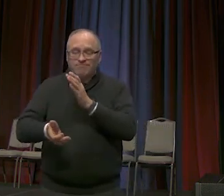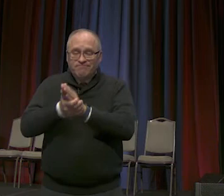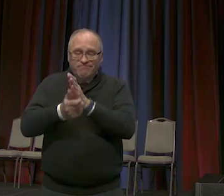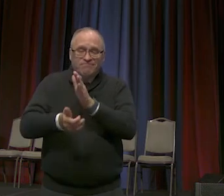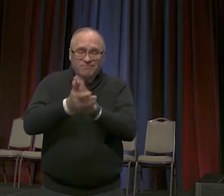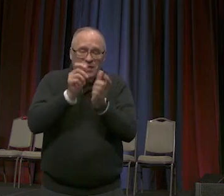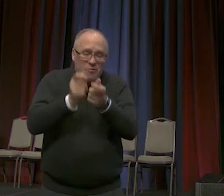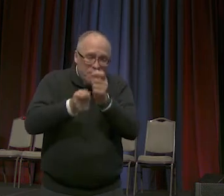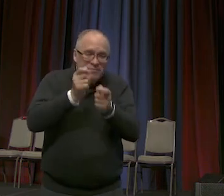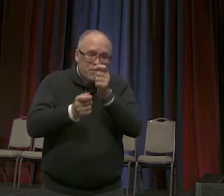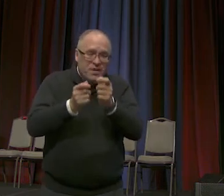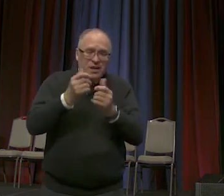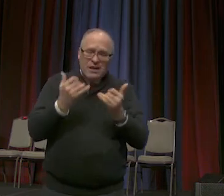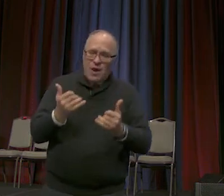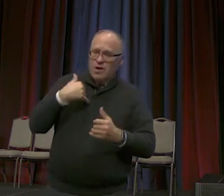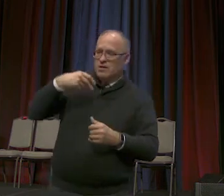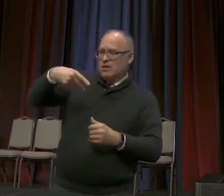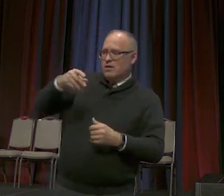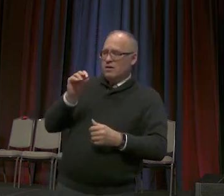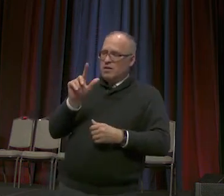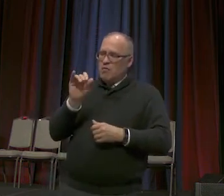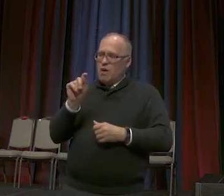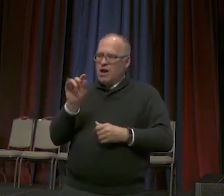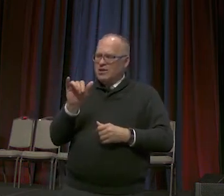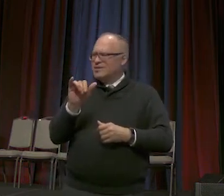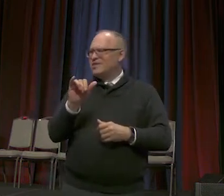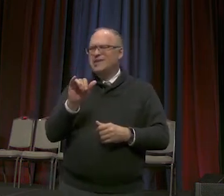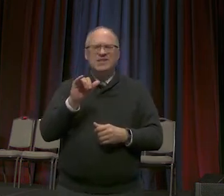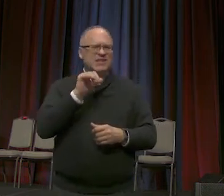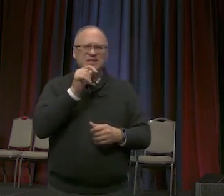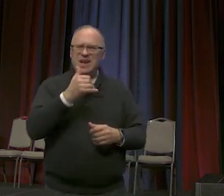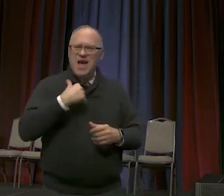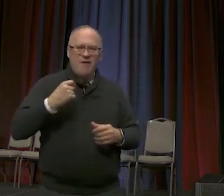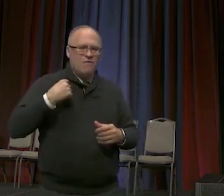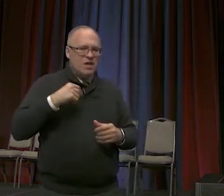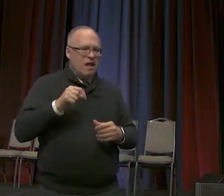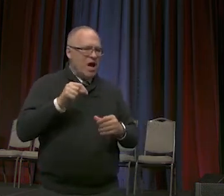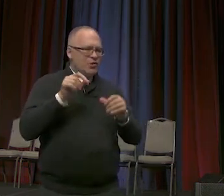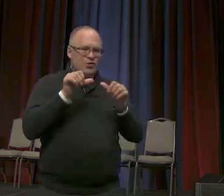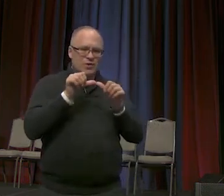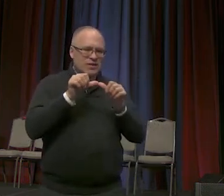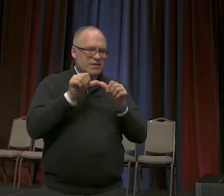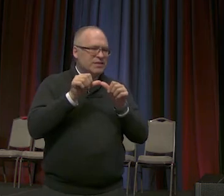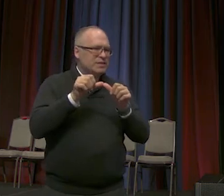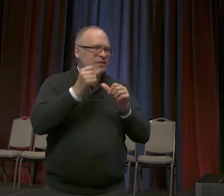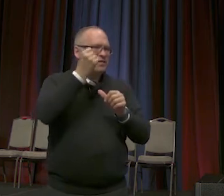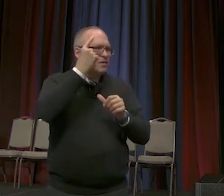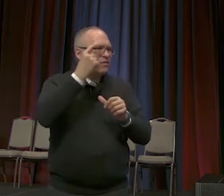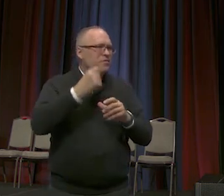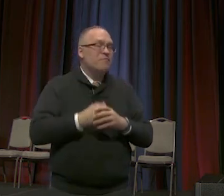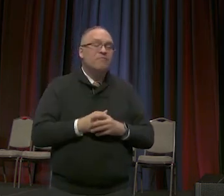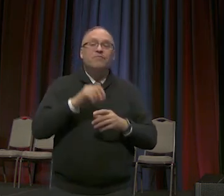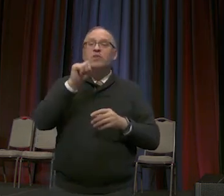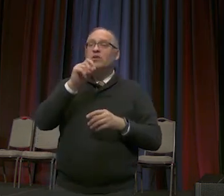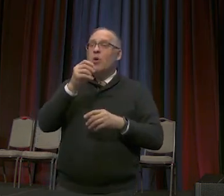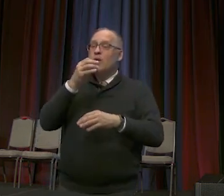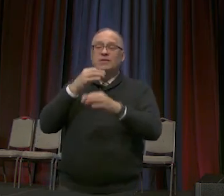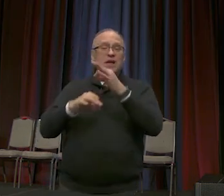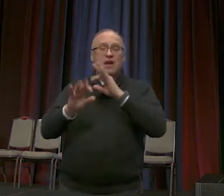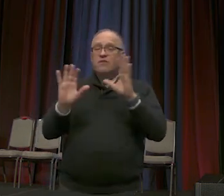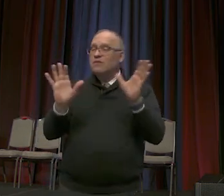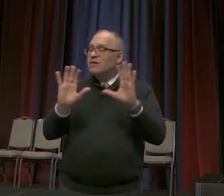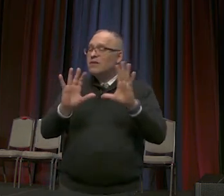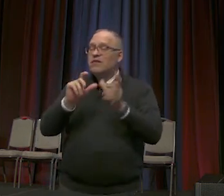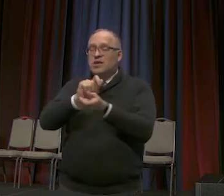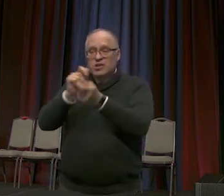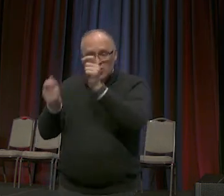is a polity that lacks theological consistency. So rather than try to change the discipline at this point when